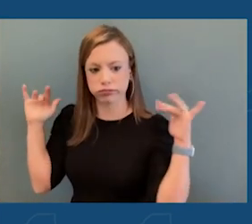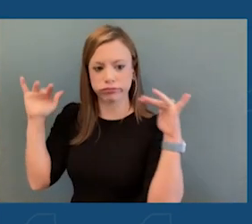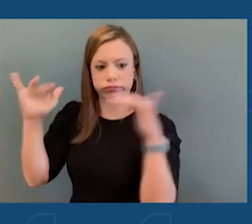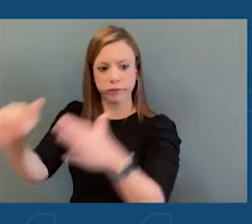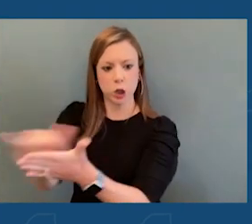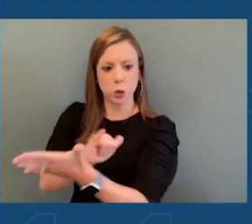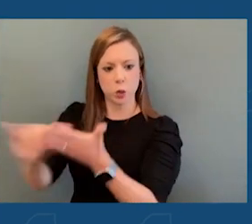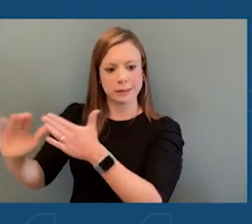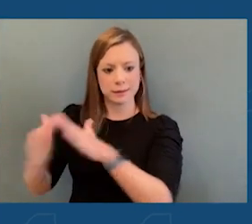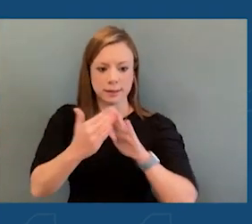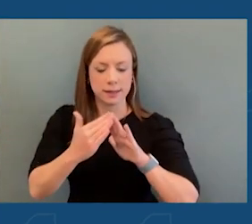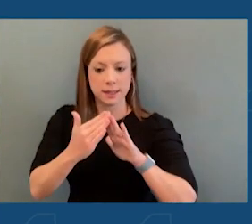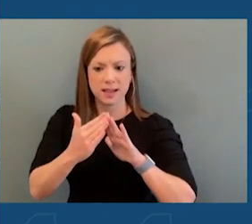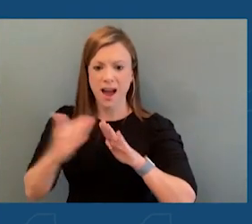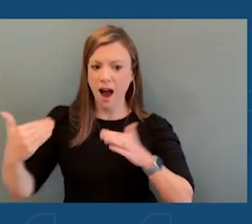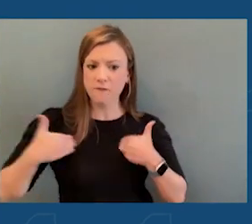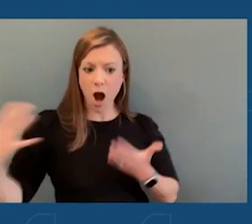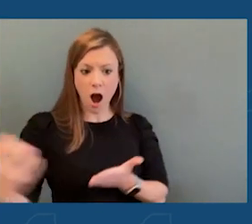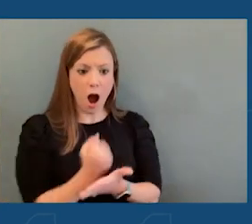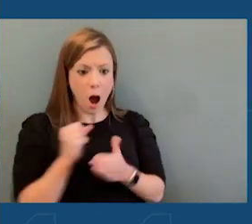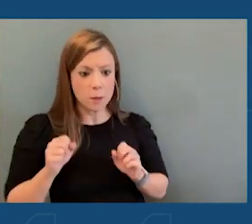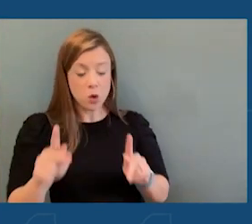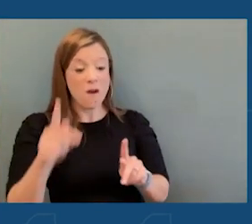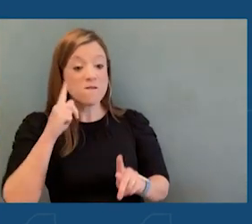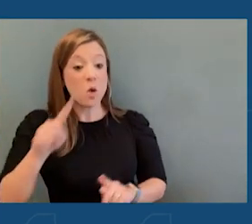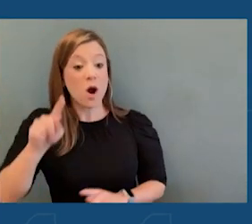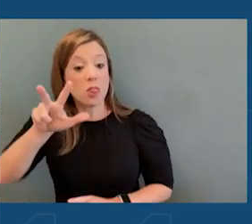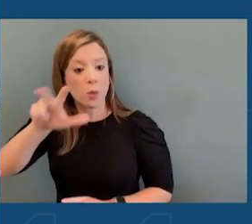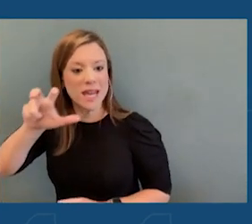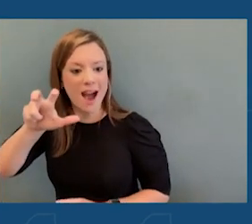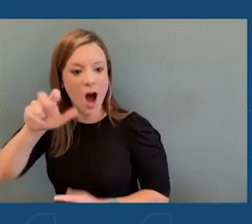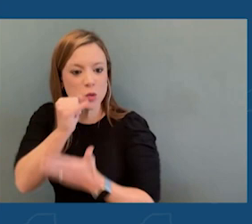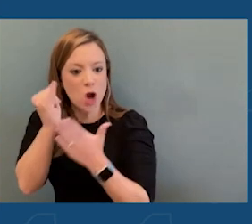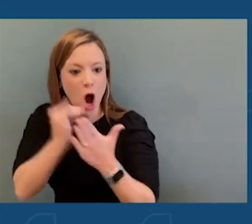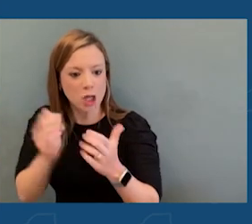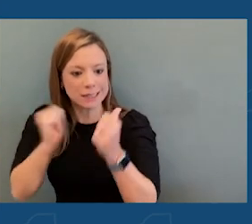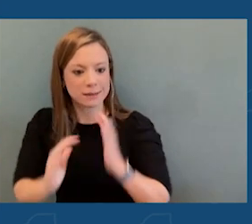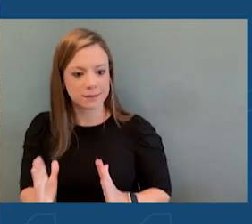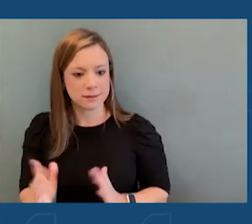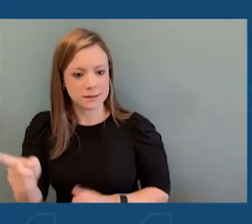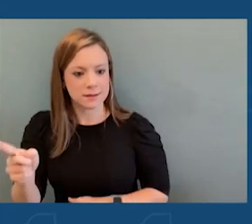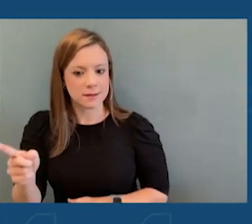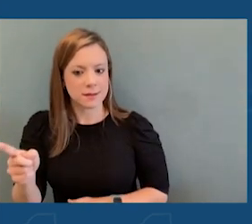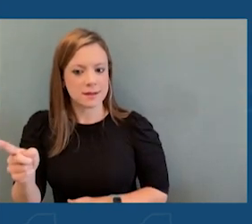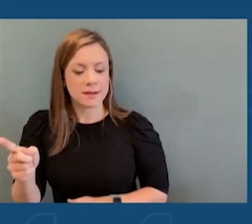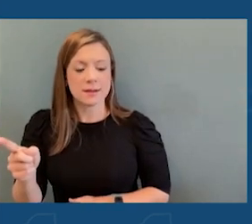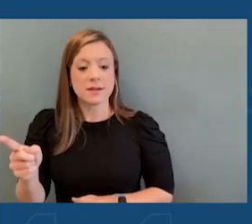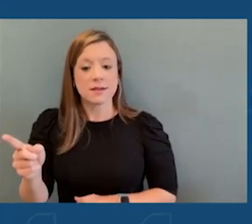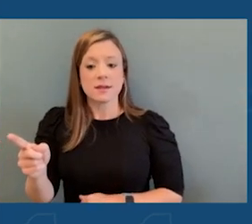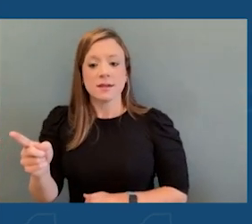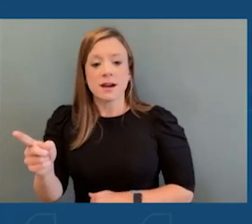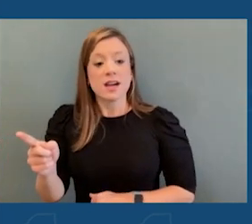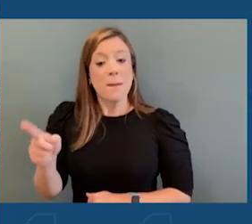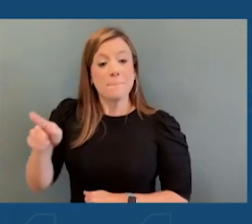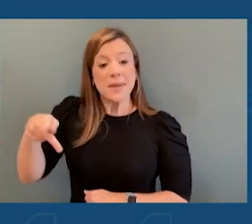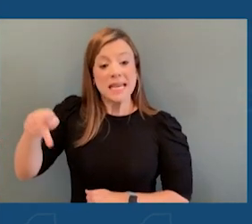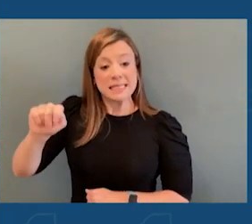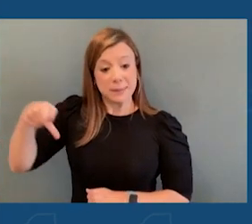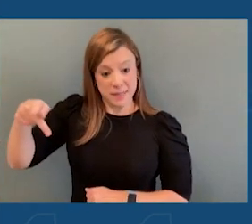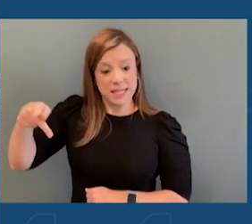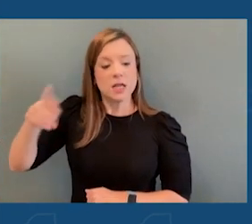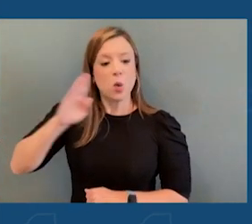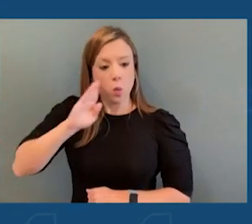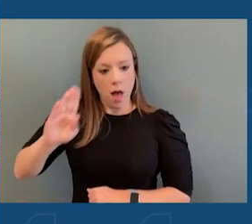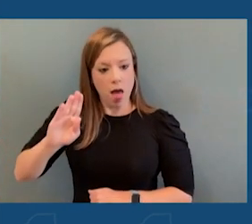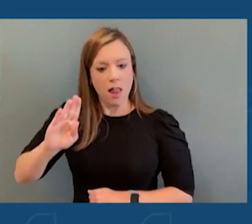provide opportunity for 300 artists. Here, PTP will continue to create exceptional,